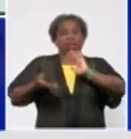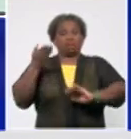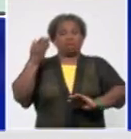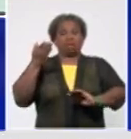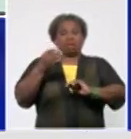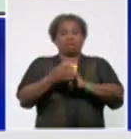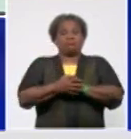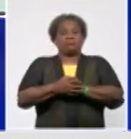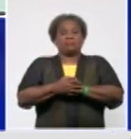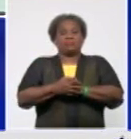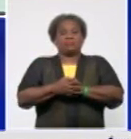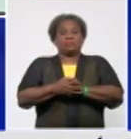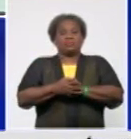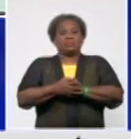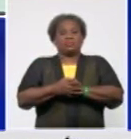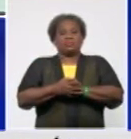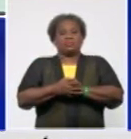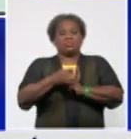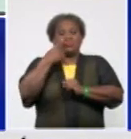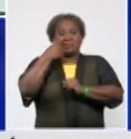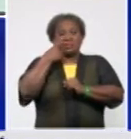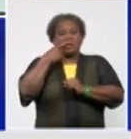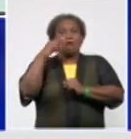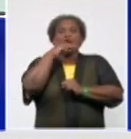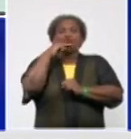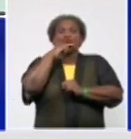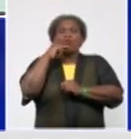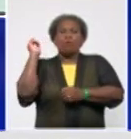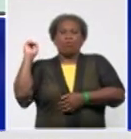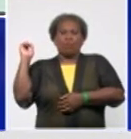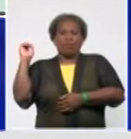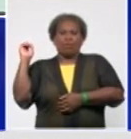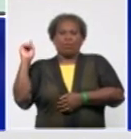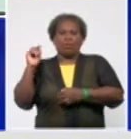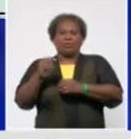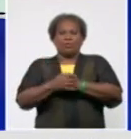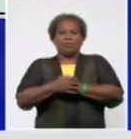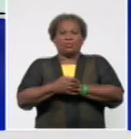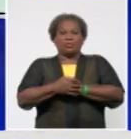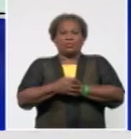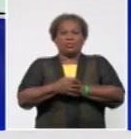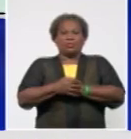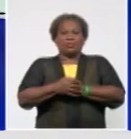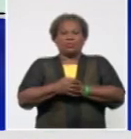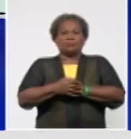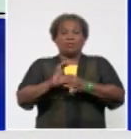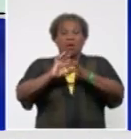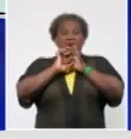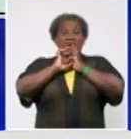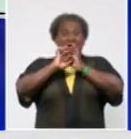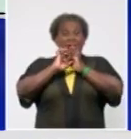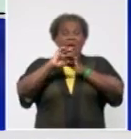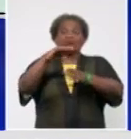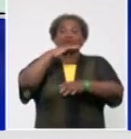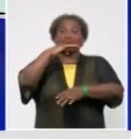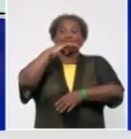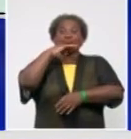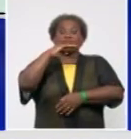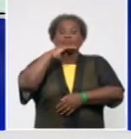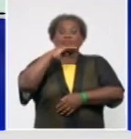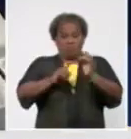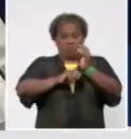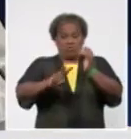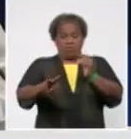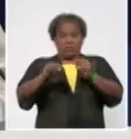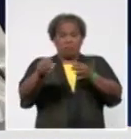as from August the 2nd up to September the 9th, represented by dark brown and red colors respectively.